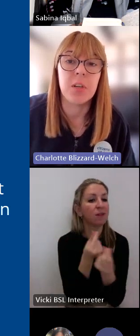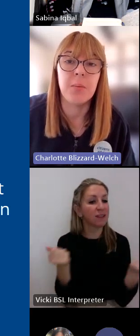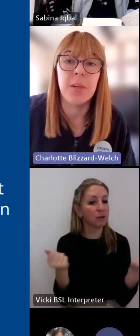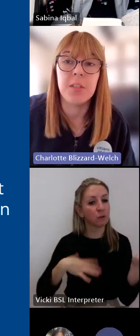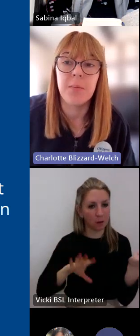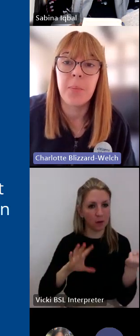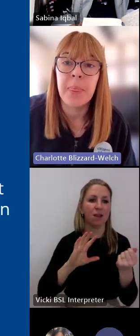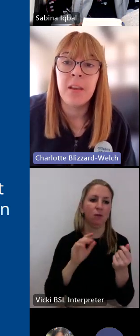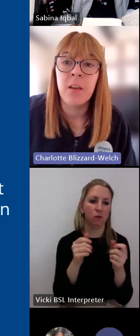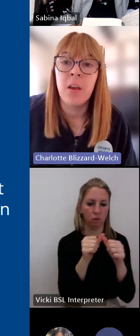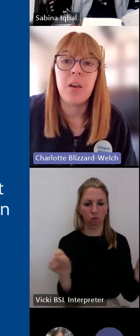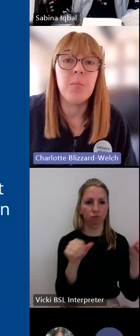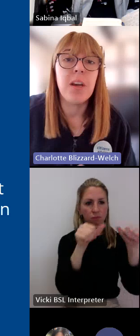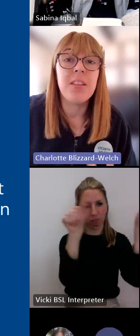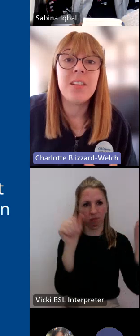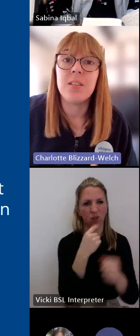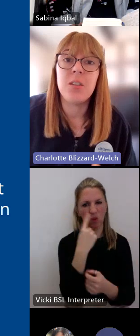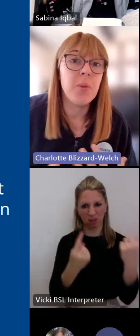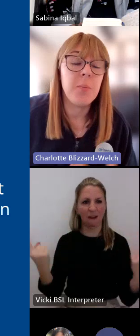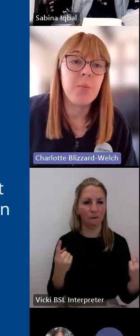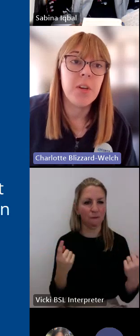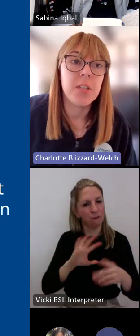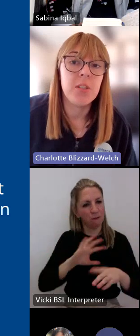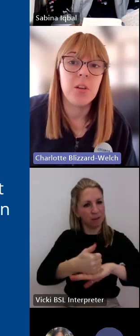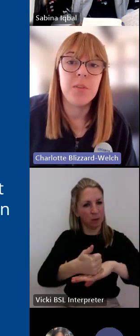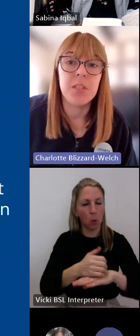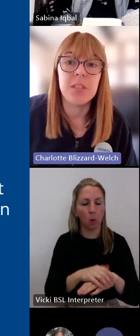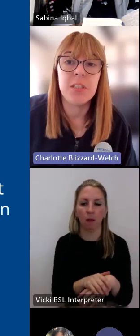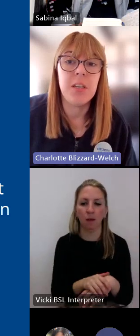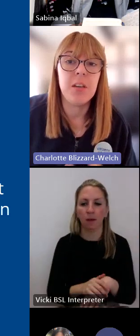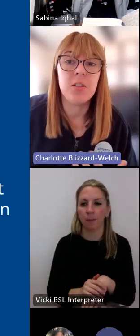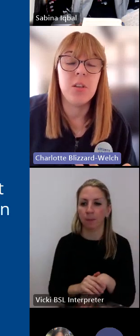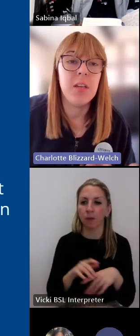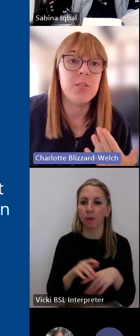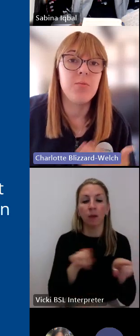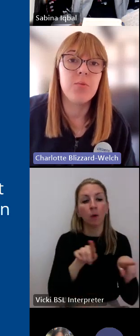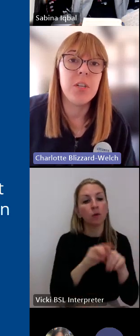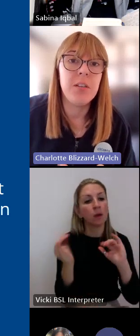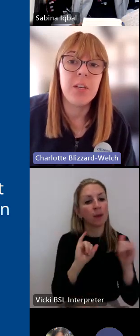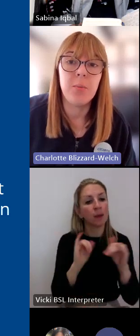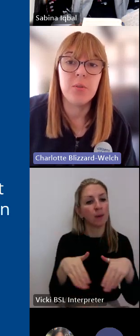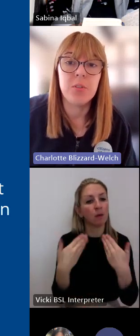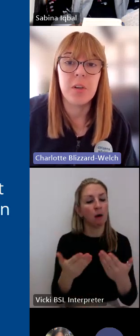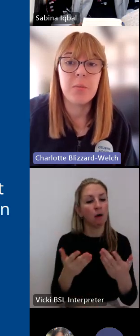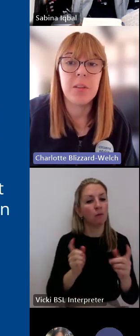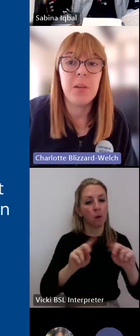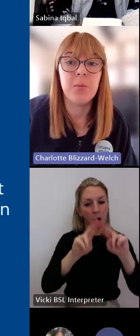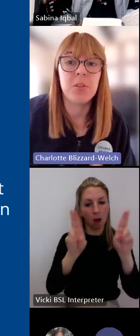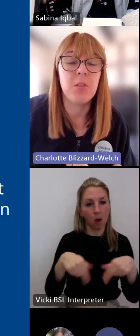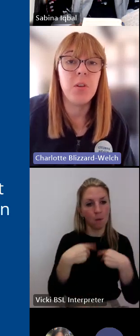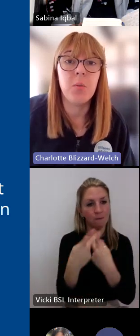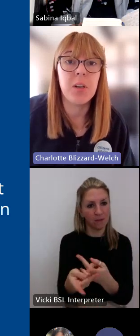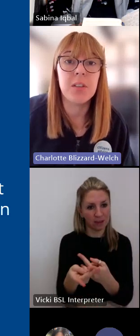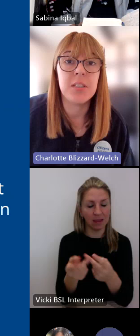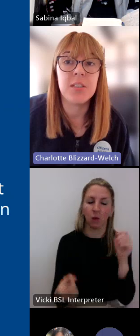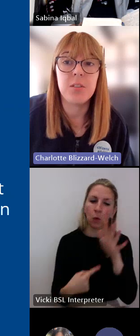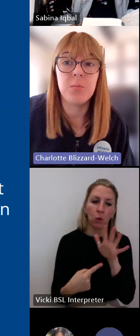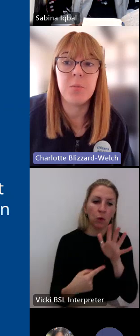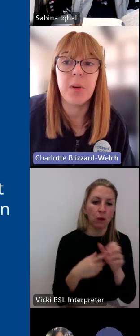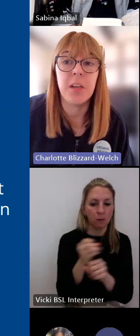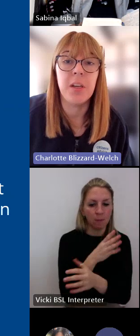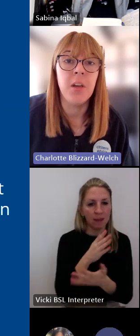something to recommend. And then you might be providing home visits. It's really, really important to recommend that people don't overwork